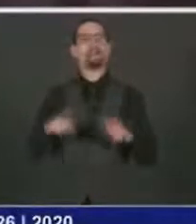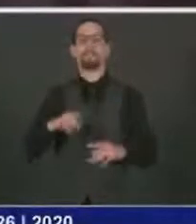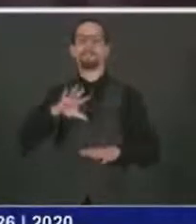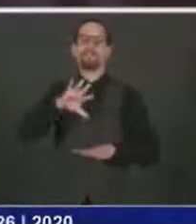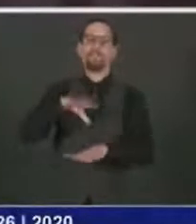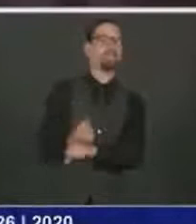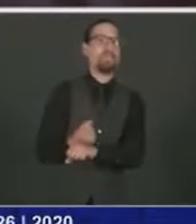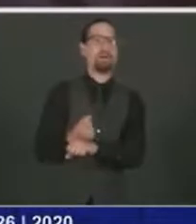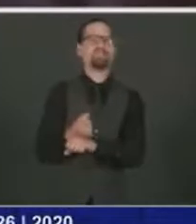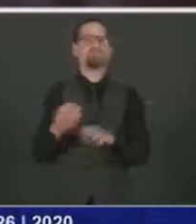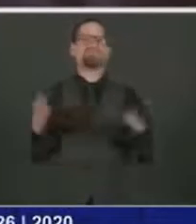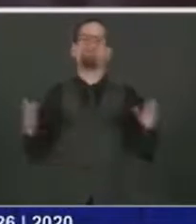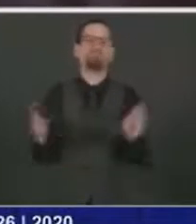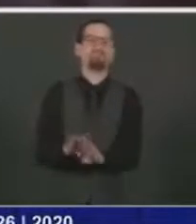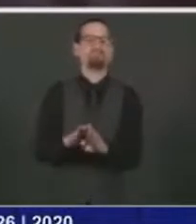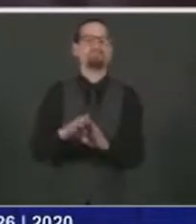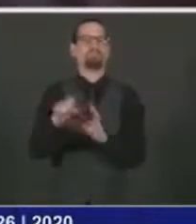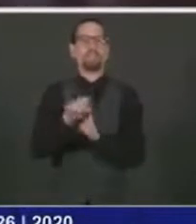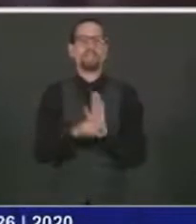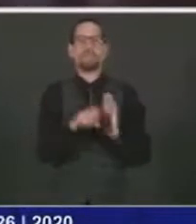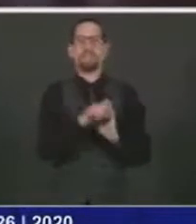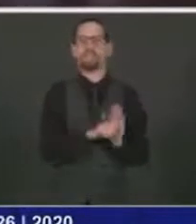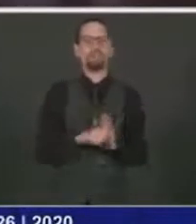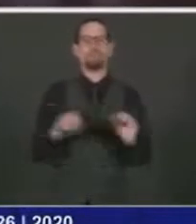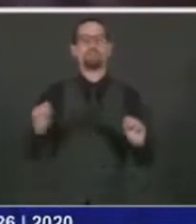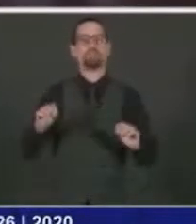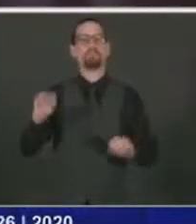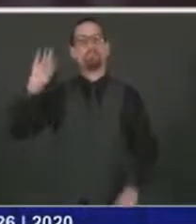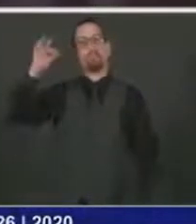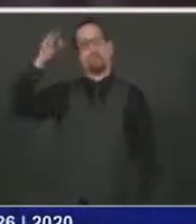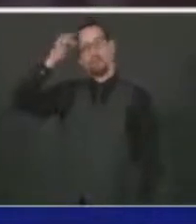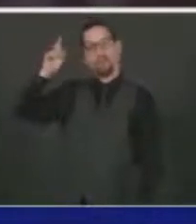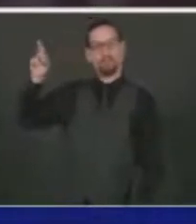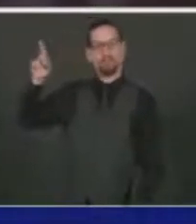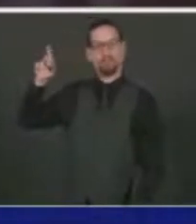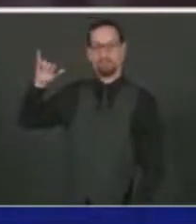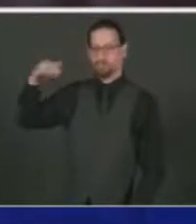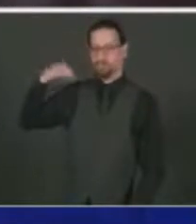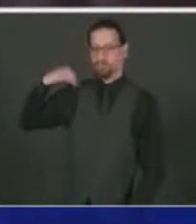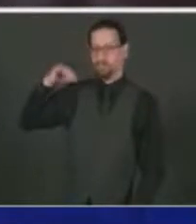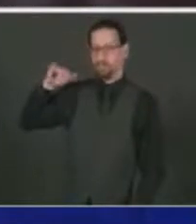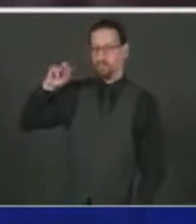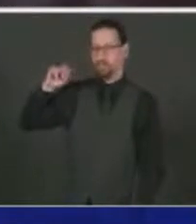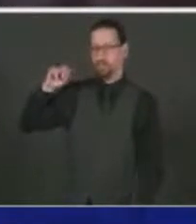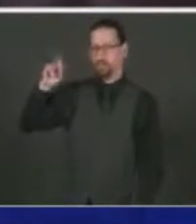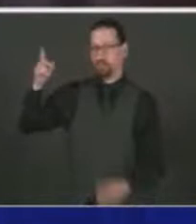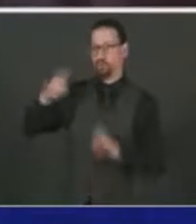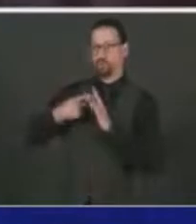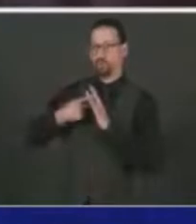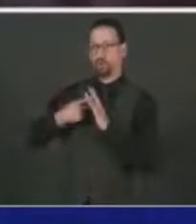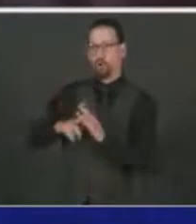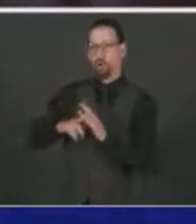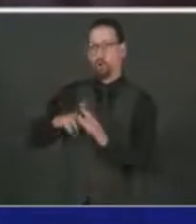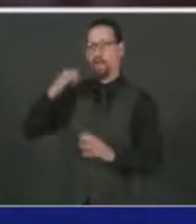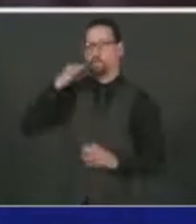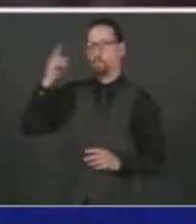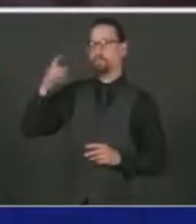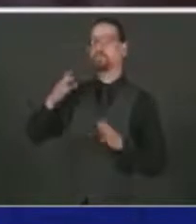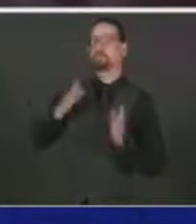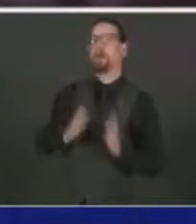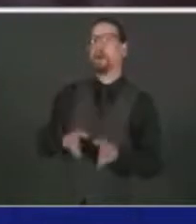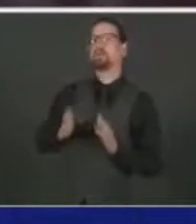did. So if the federal government in January started to prepare properly and made